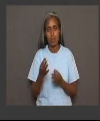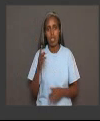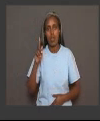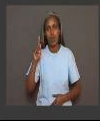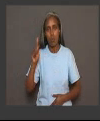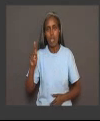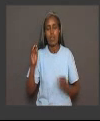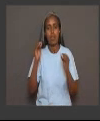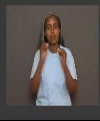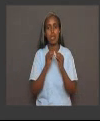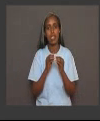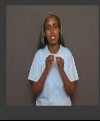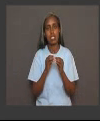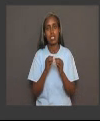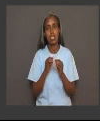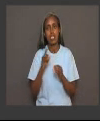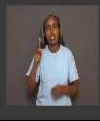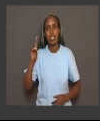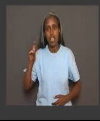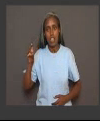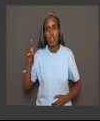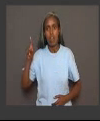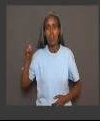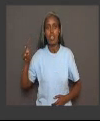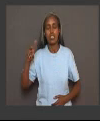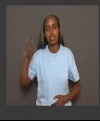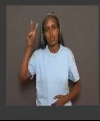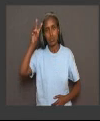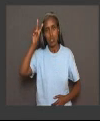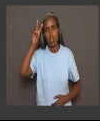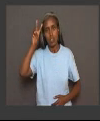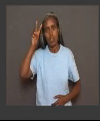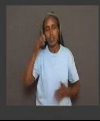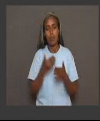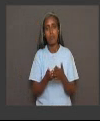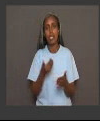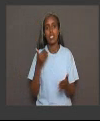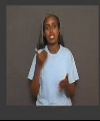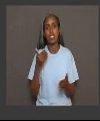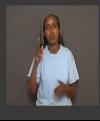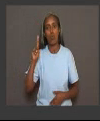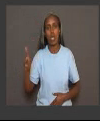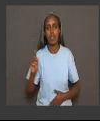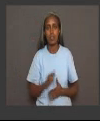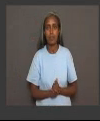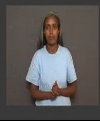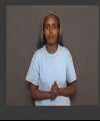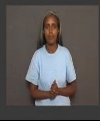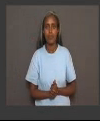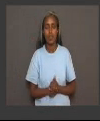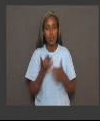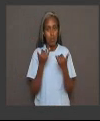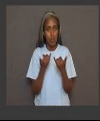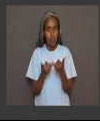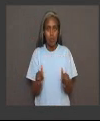1 plus delta x squared minus 1